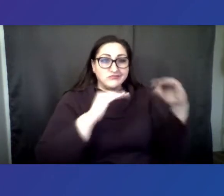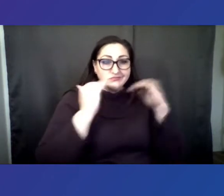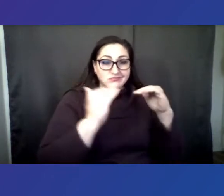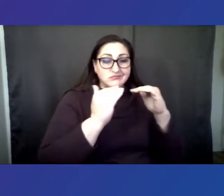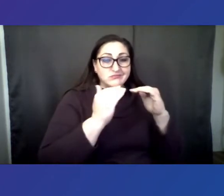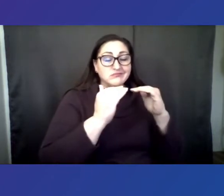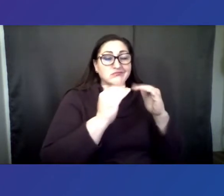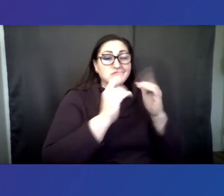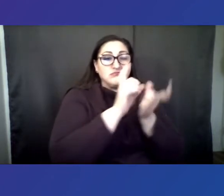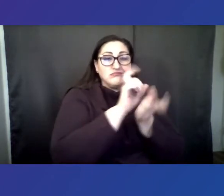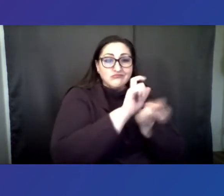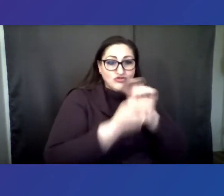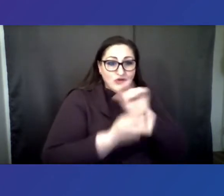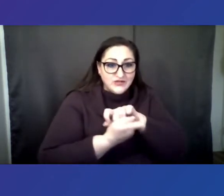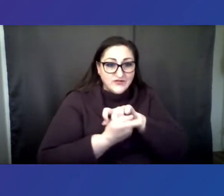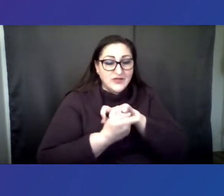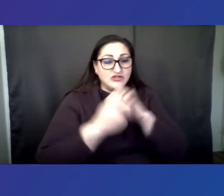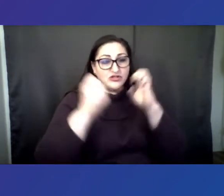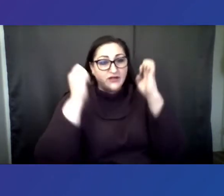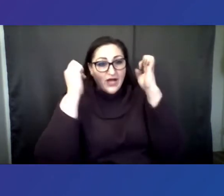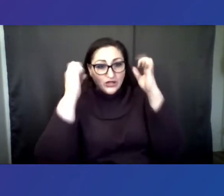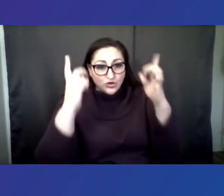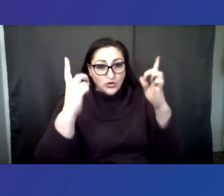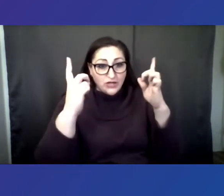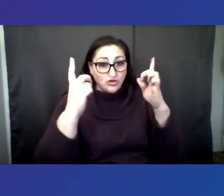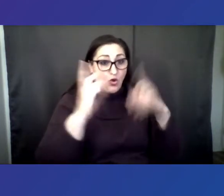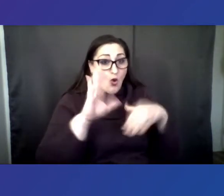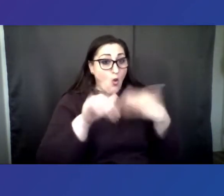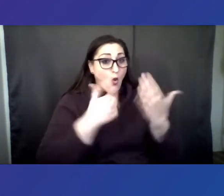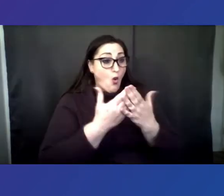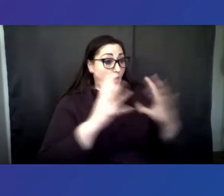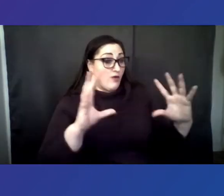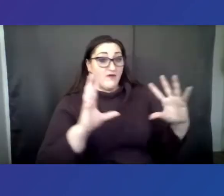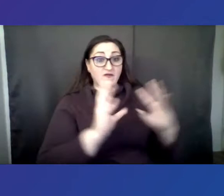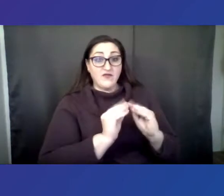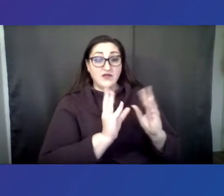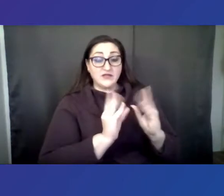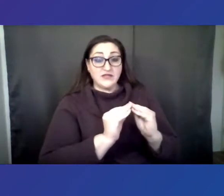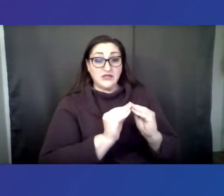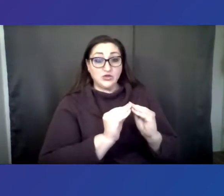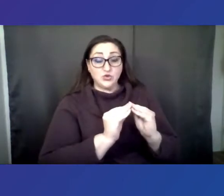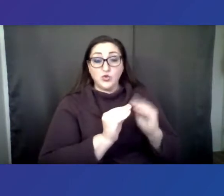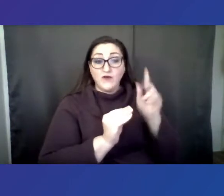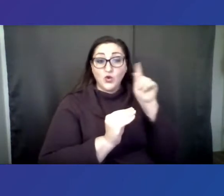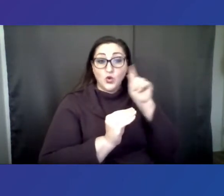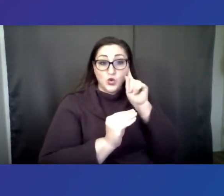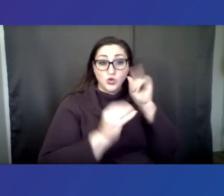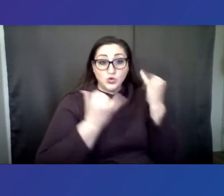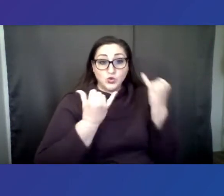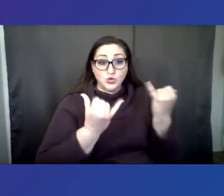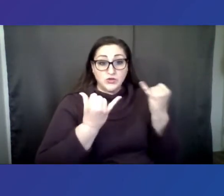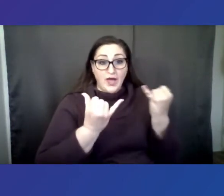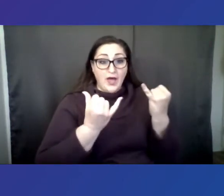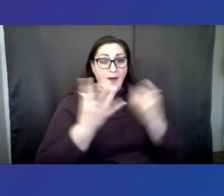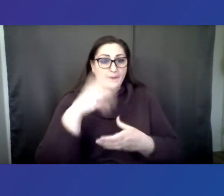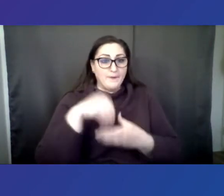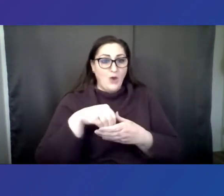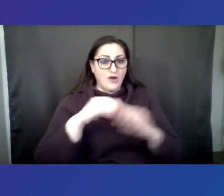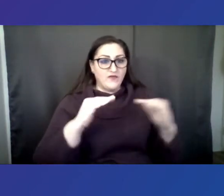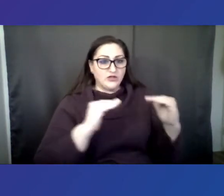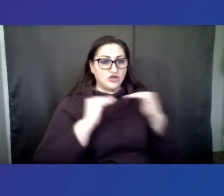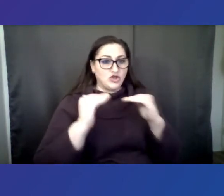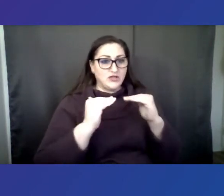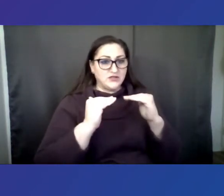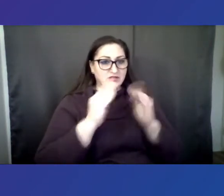transformation, education. All of the sessions you heard today were a part of the justice track, which